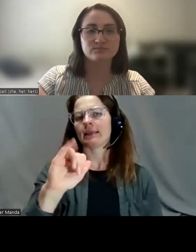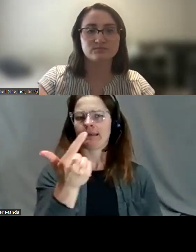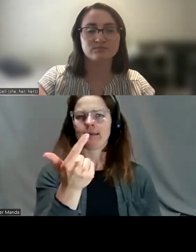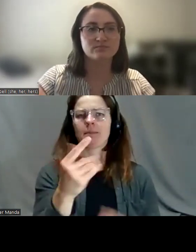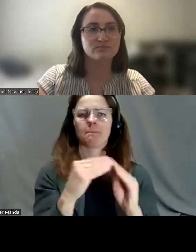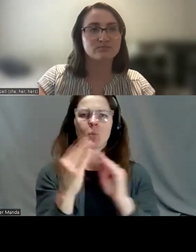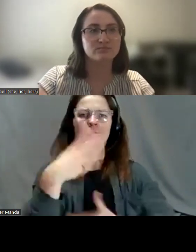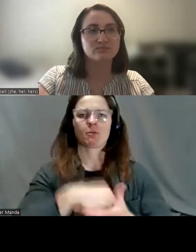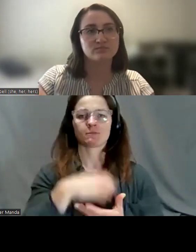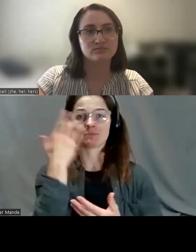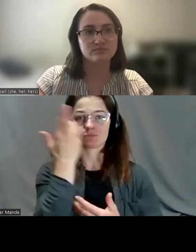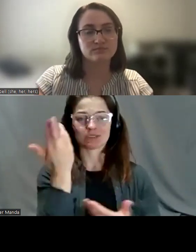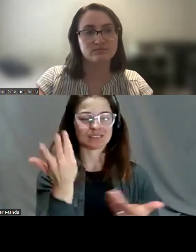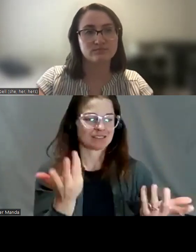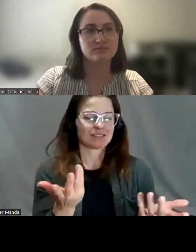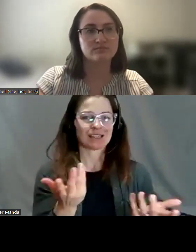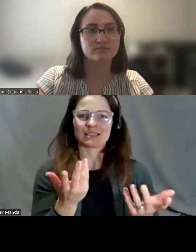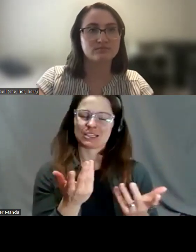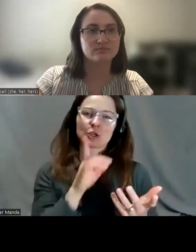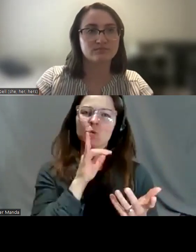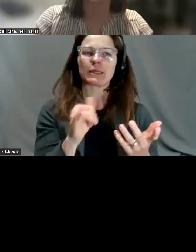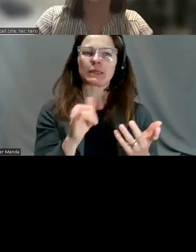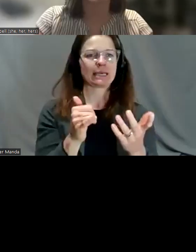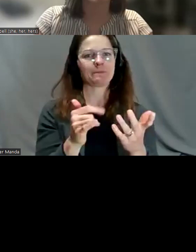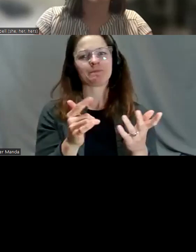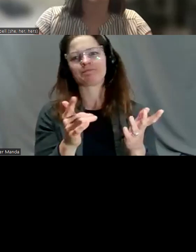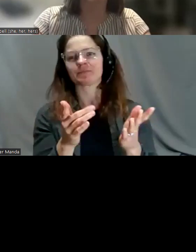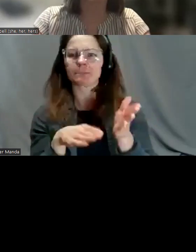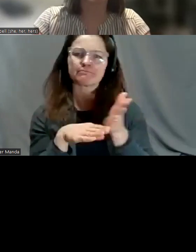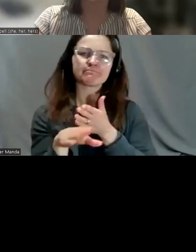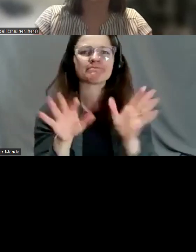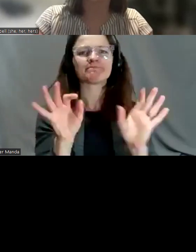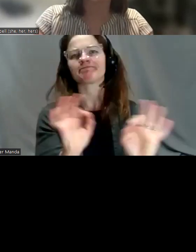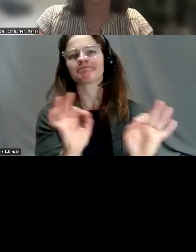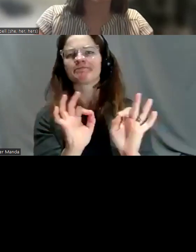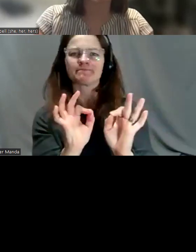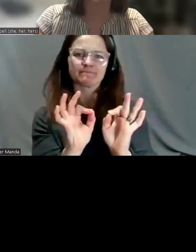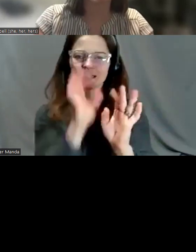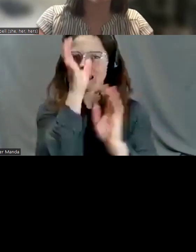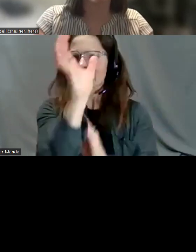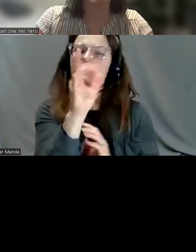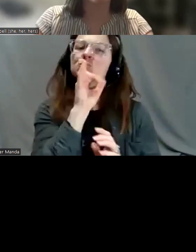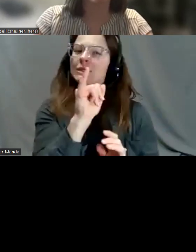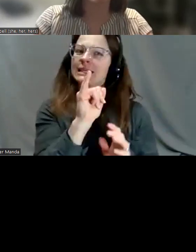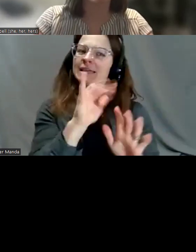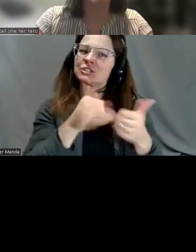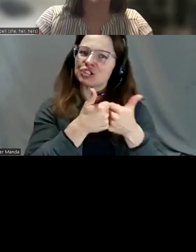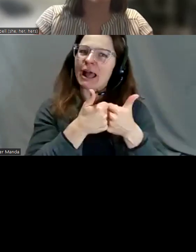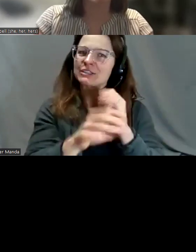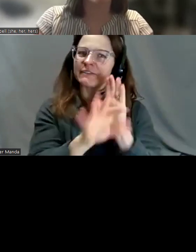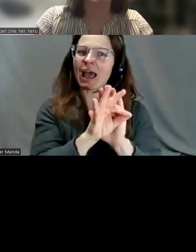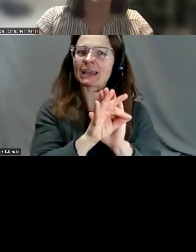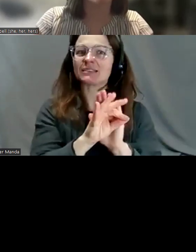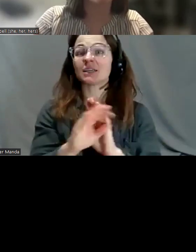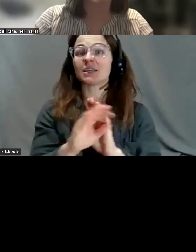because it is such a nuanced concept. It's very hard to define, and usually where there's nuance, people lose their